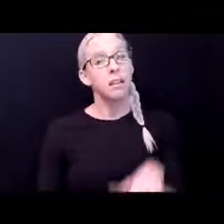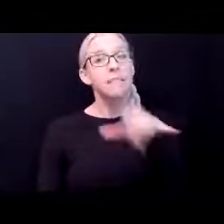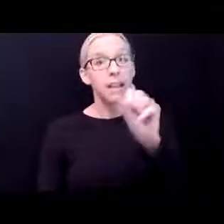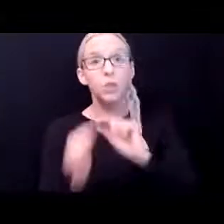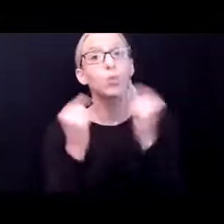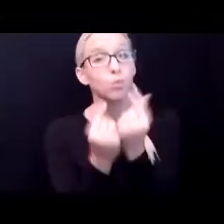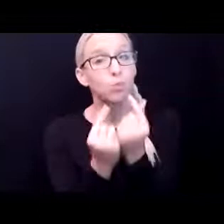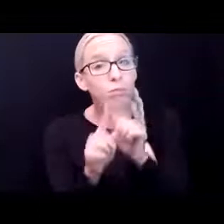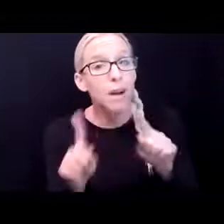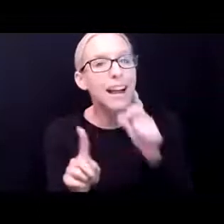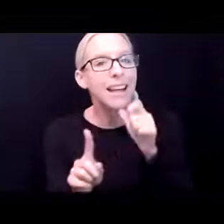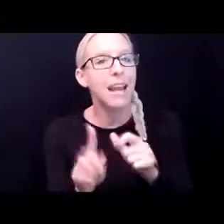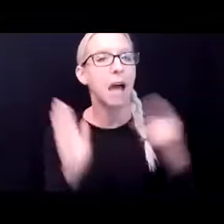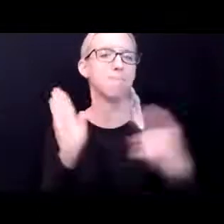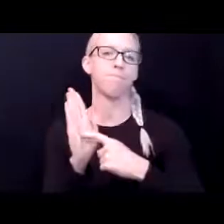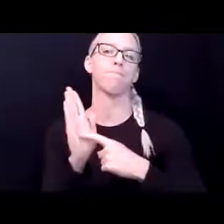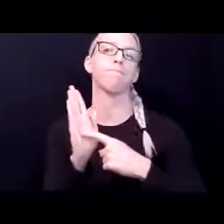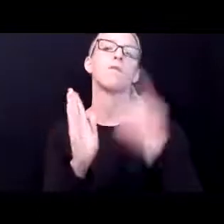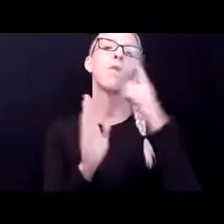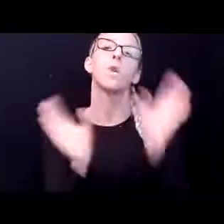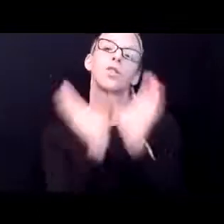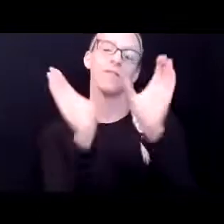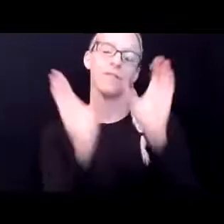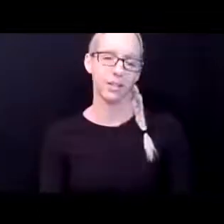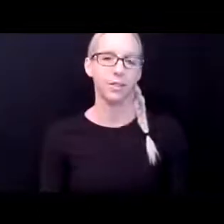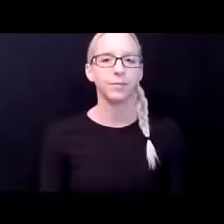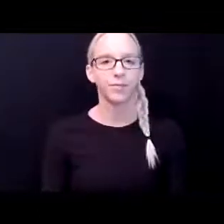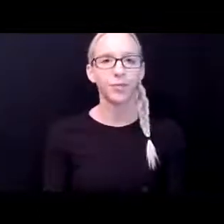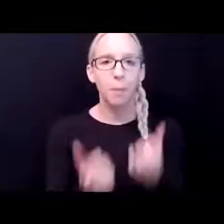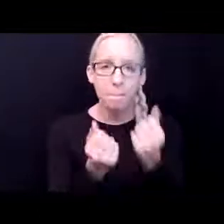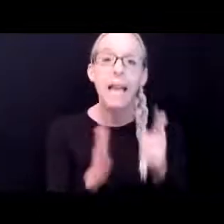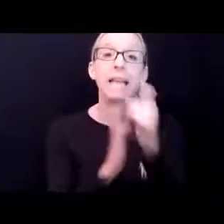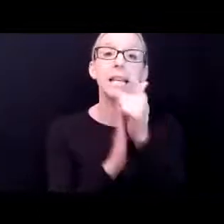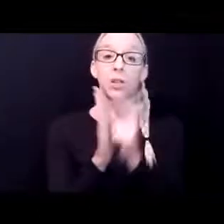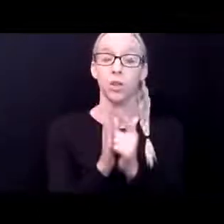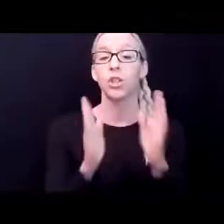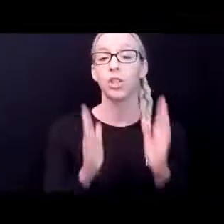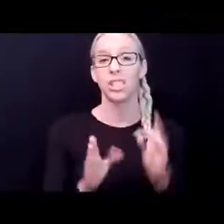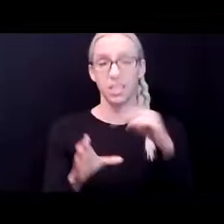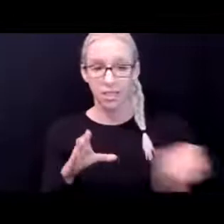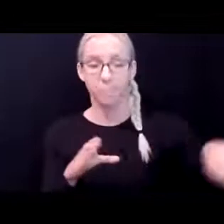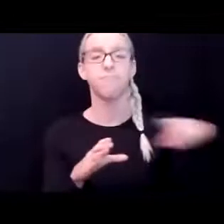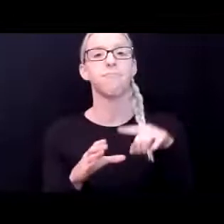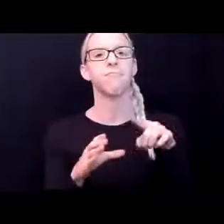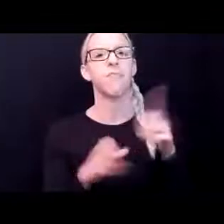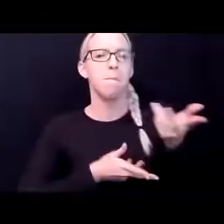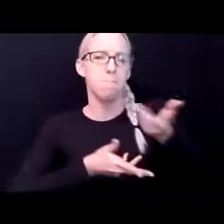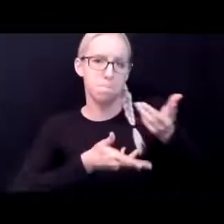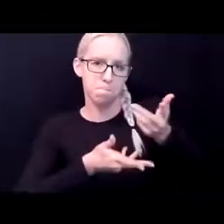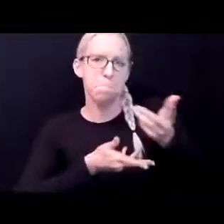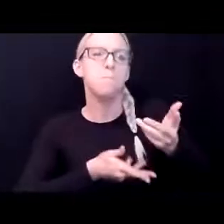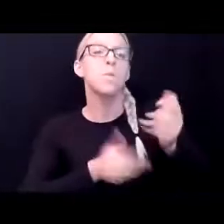recognized specialty for certification. So many of the attorneys that deal in this kind